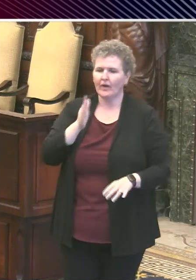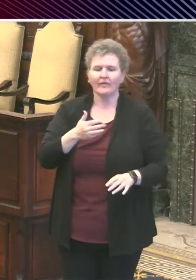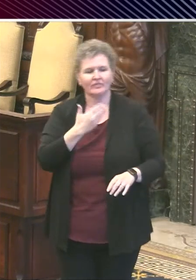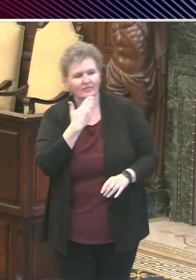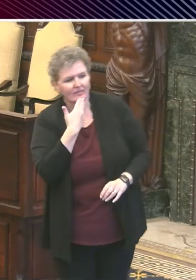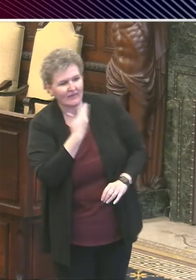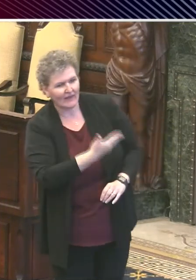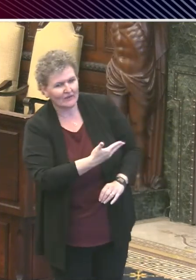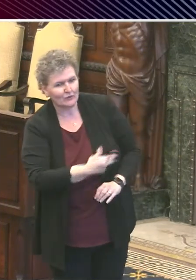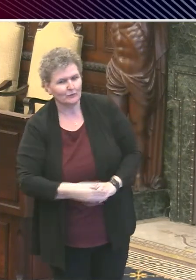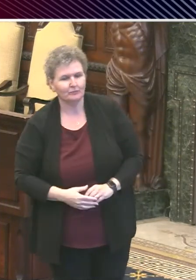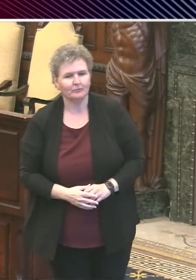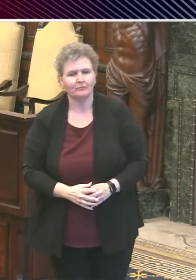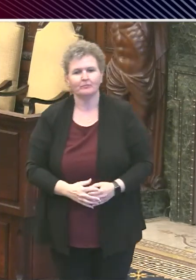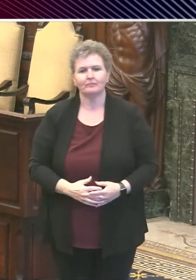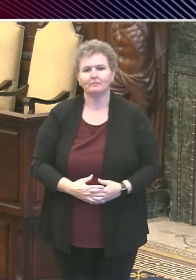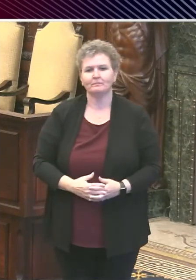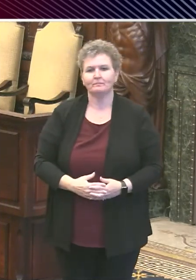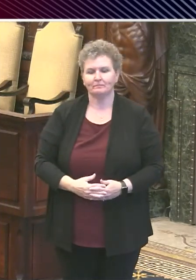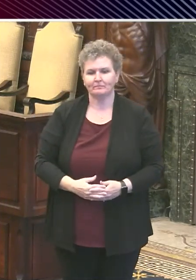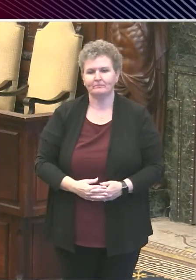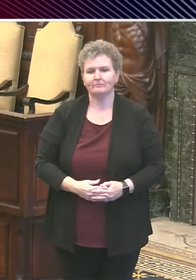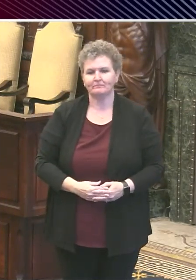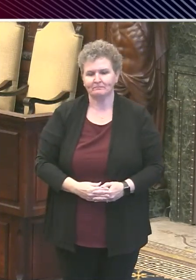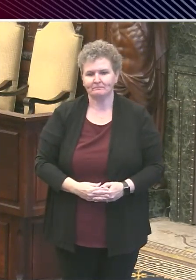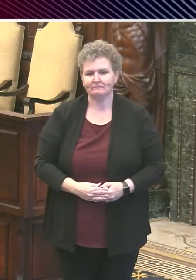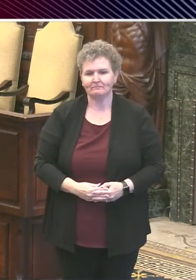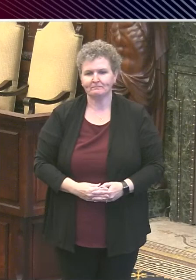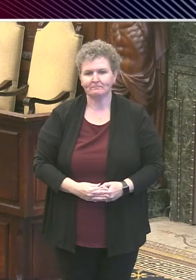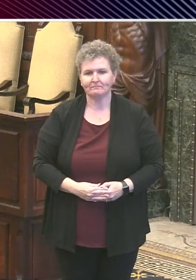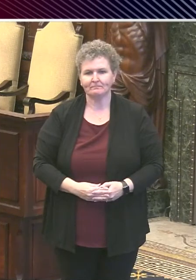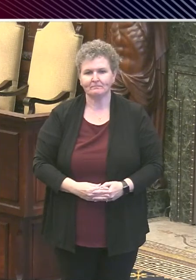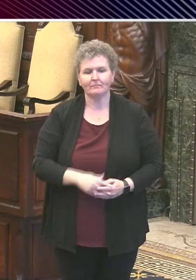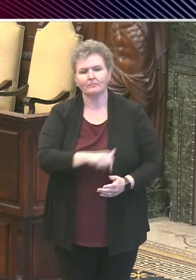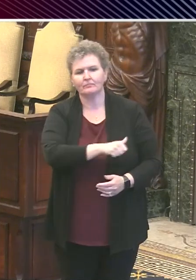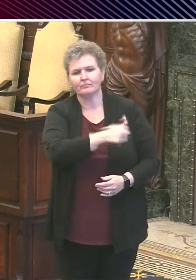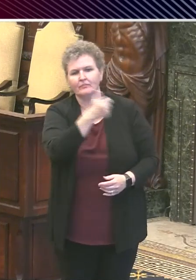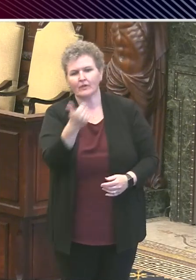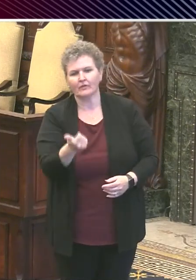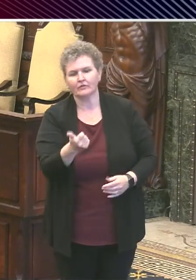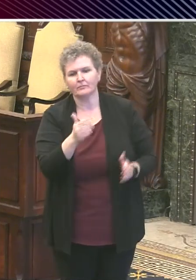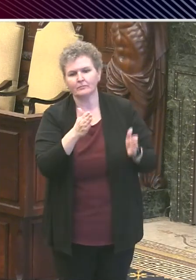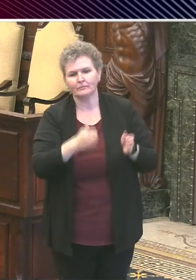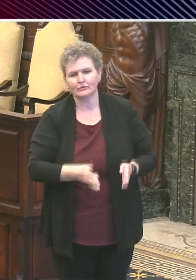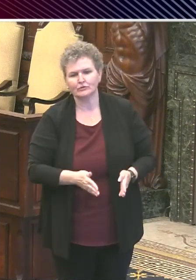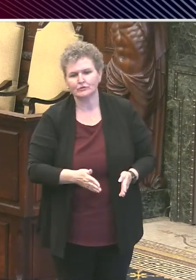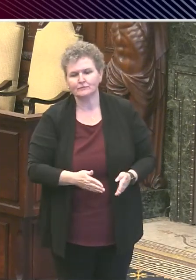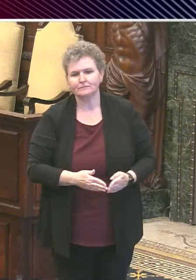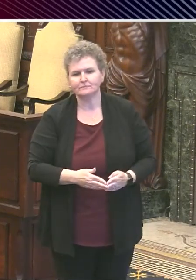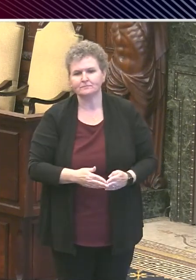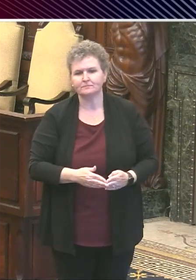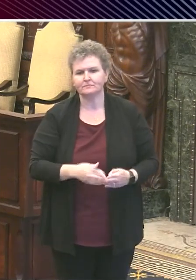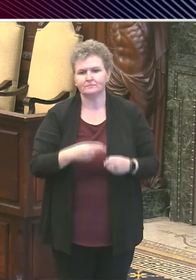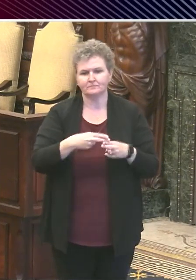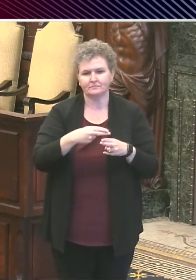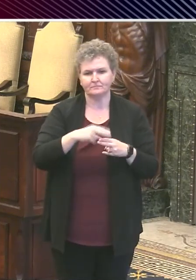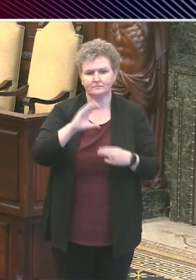it. Are you all set? Yep. Okay, very good. Thank you. Let's go to Rudy Chinchilla of NBC